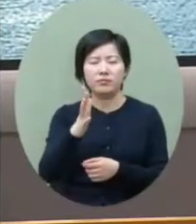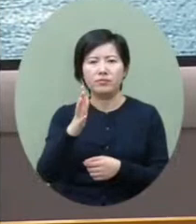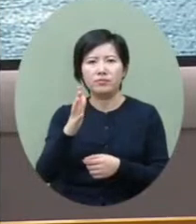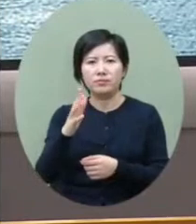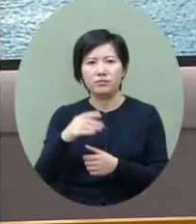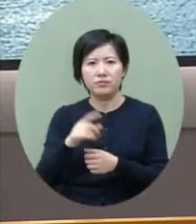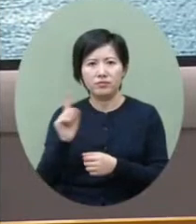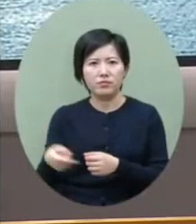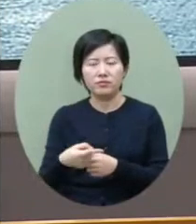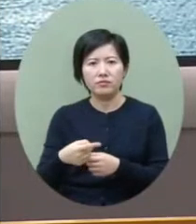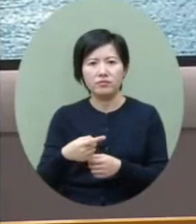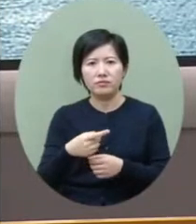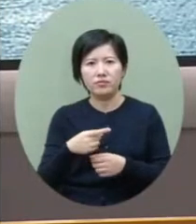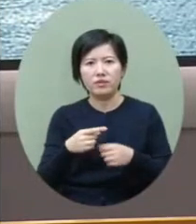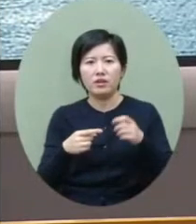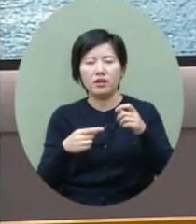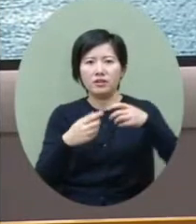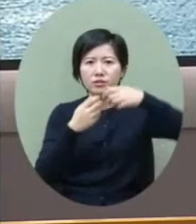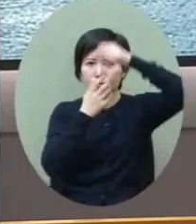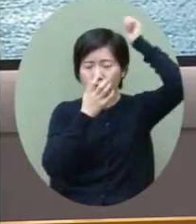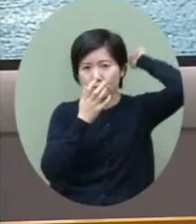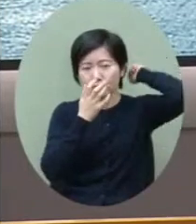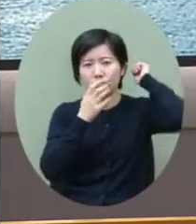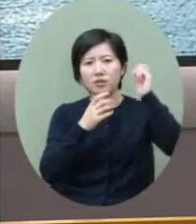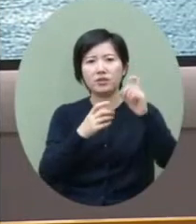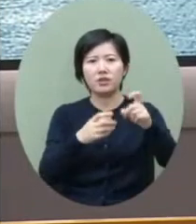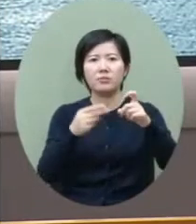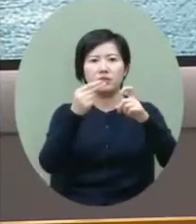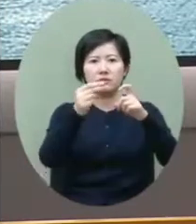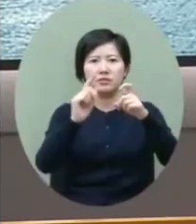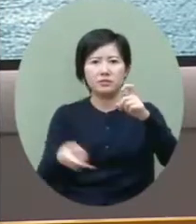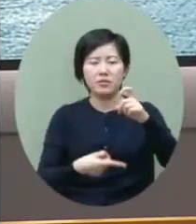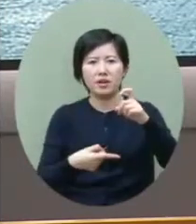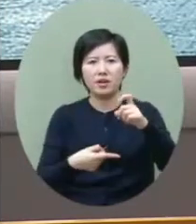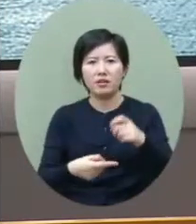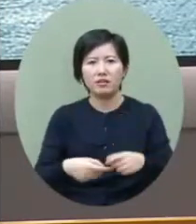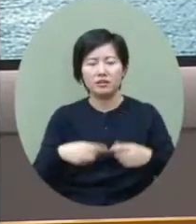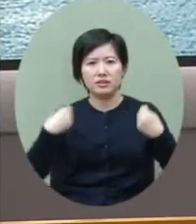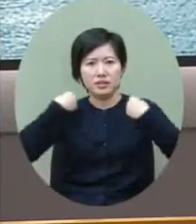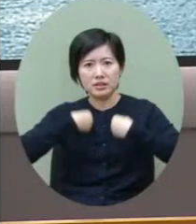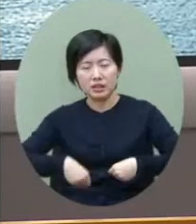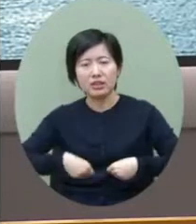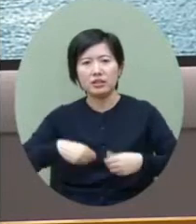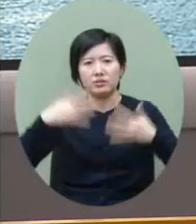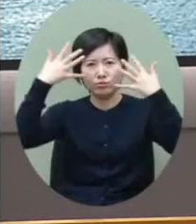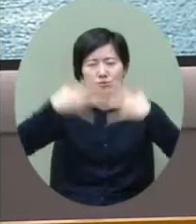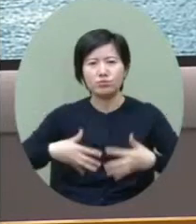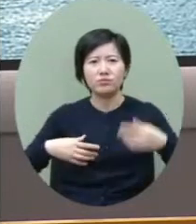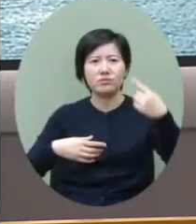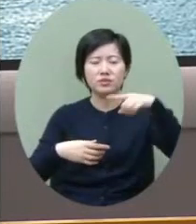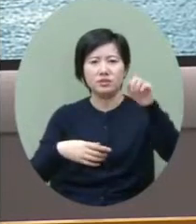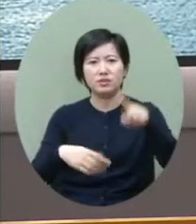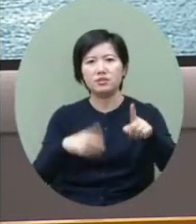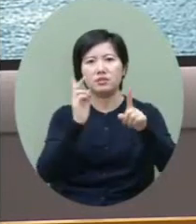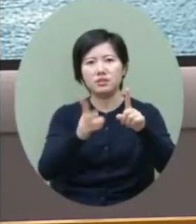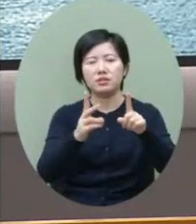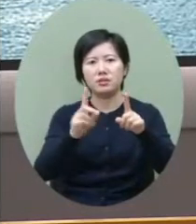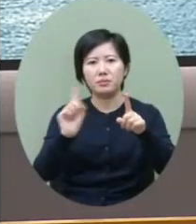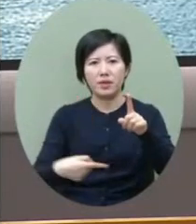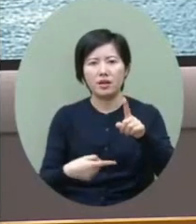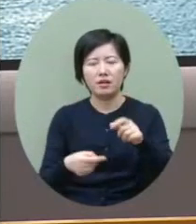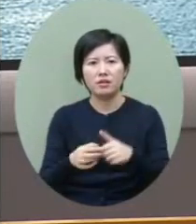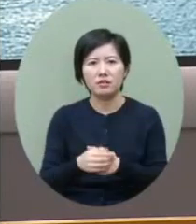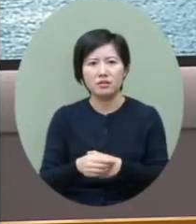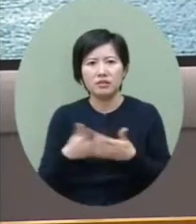7.5 million respirator, and the facial mask 9.7 million, and 12 million